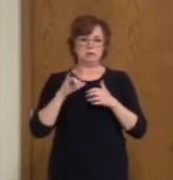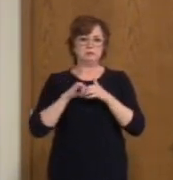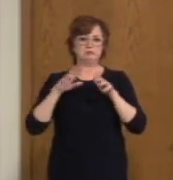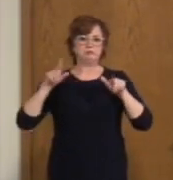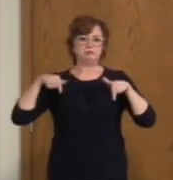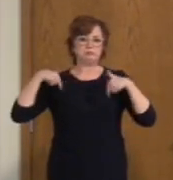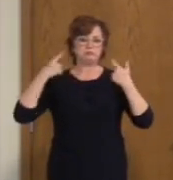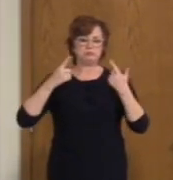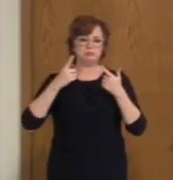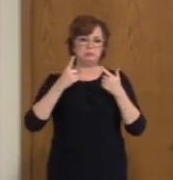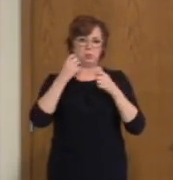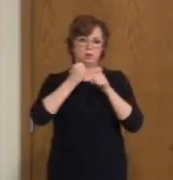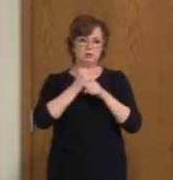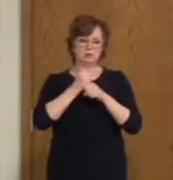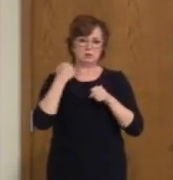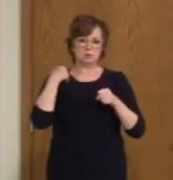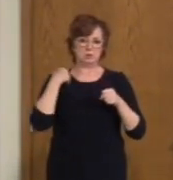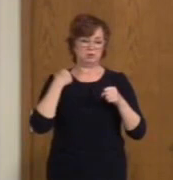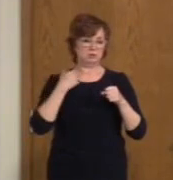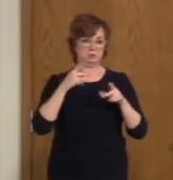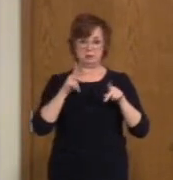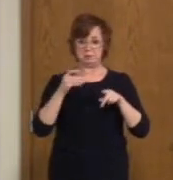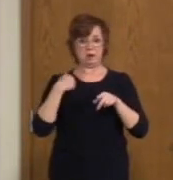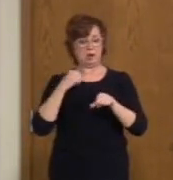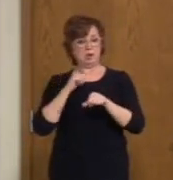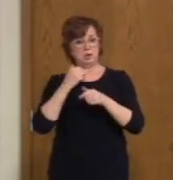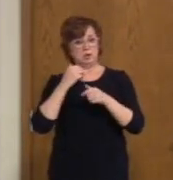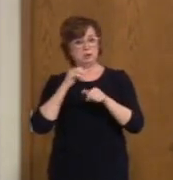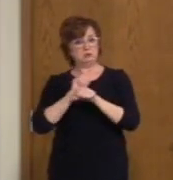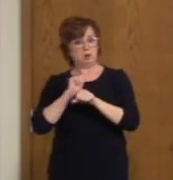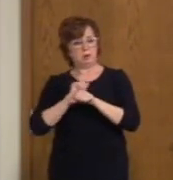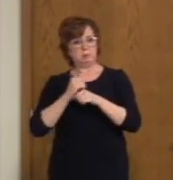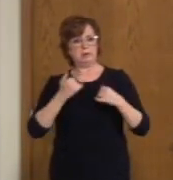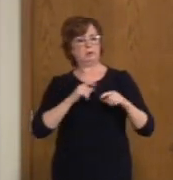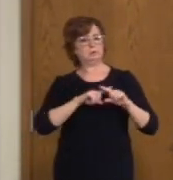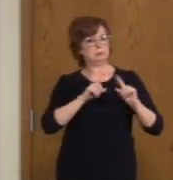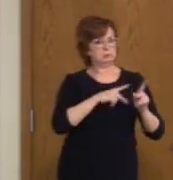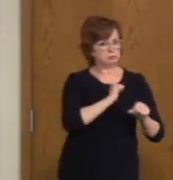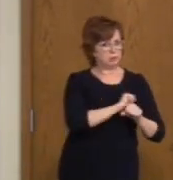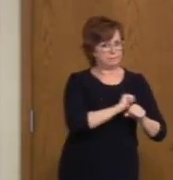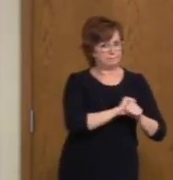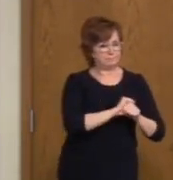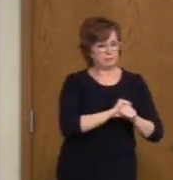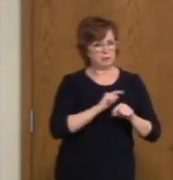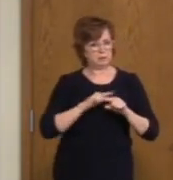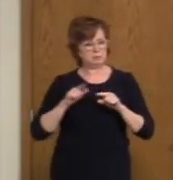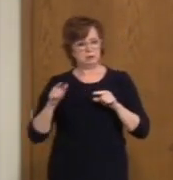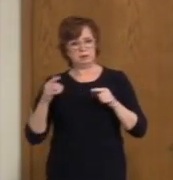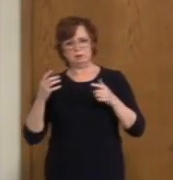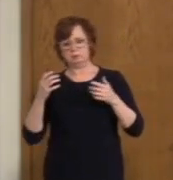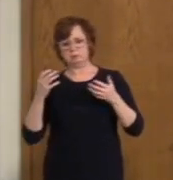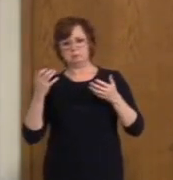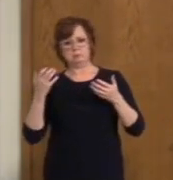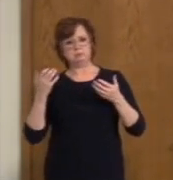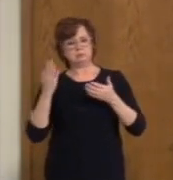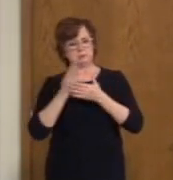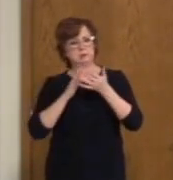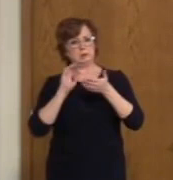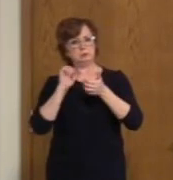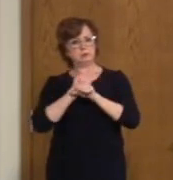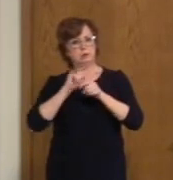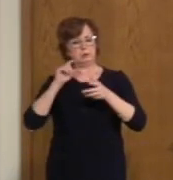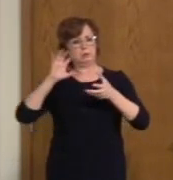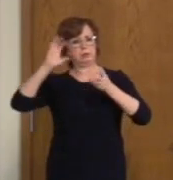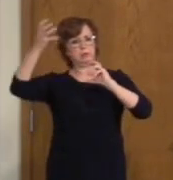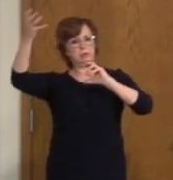effort to preserve the jobs that we do have today. And as we exit this pandemic, you're going to see efforts of this government to make every effort to not